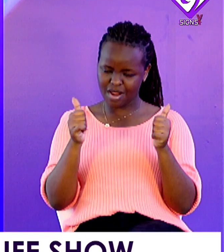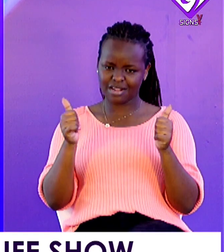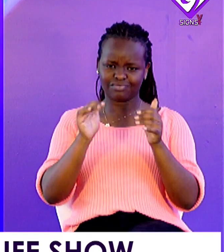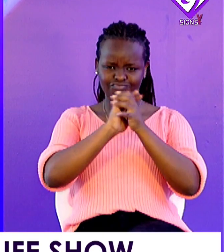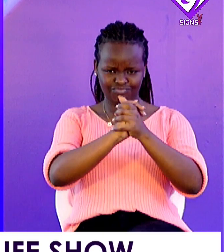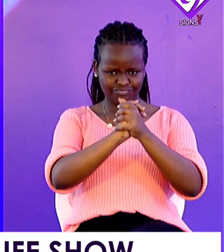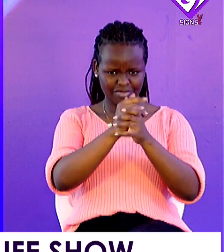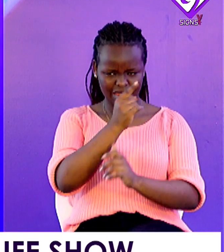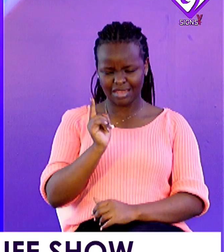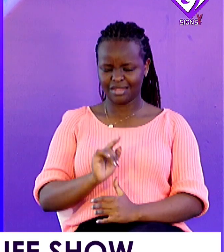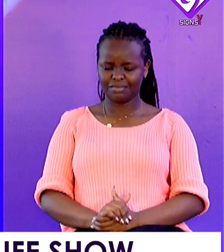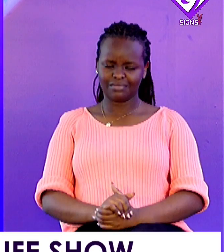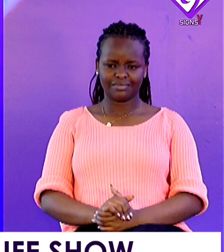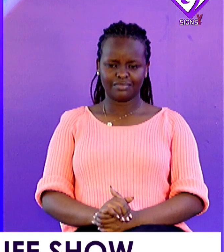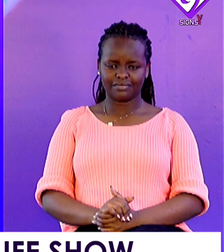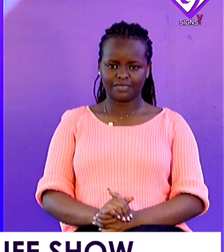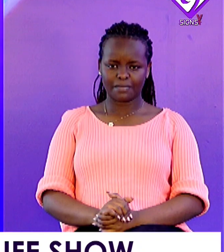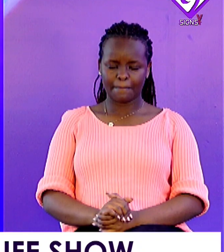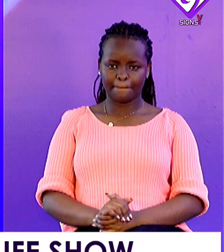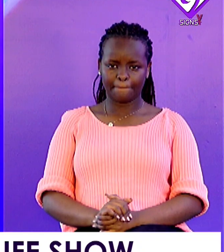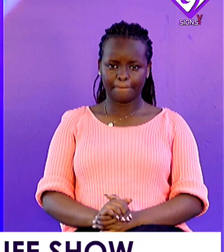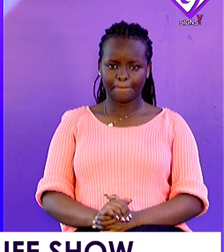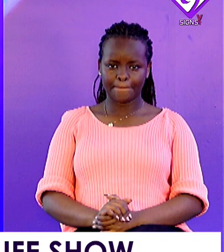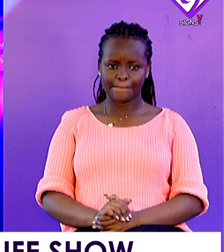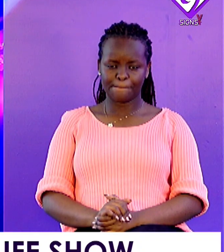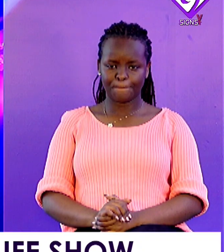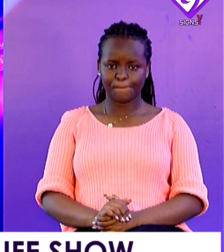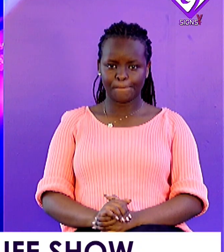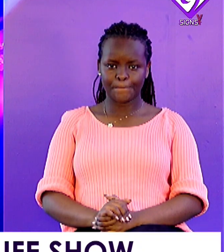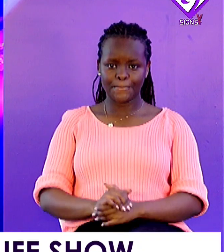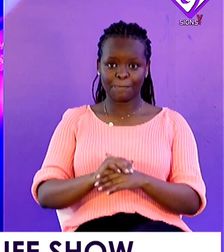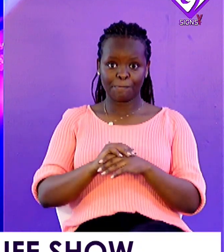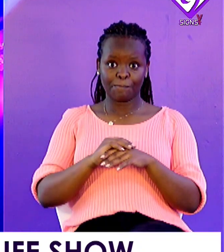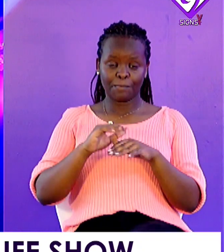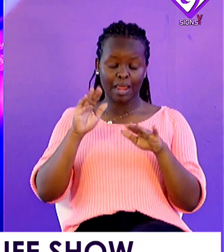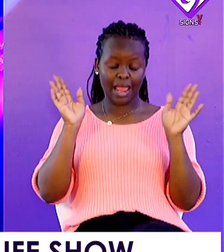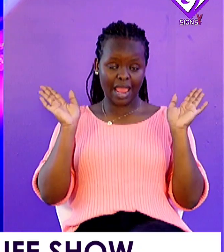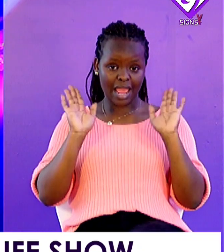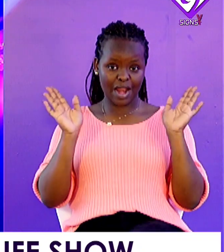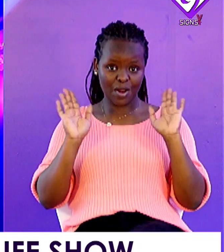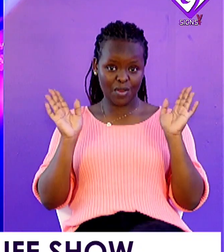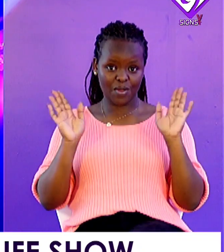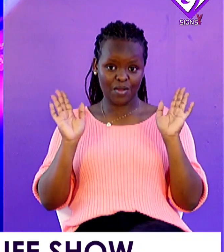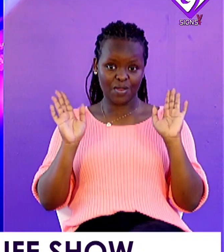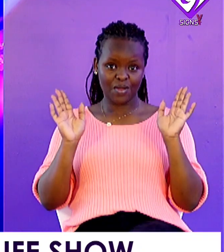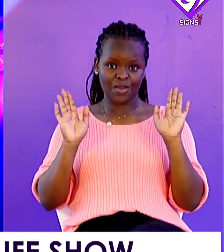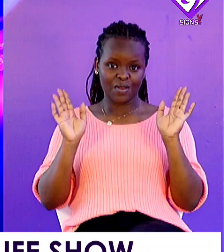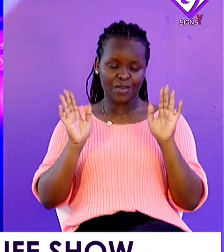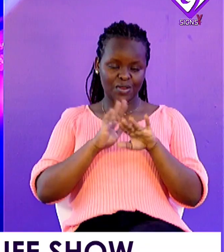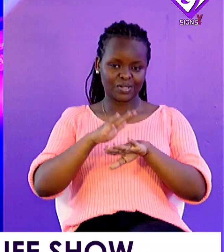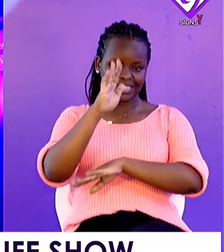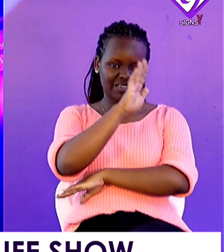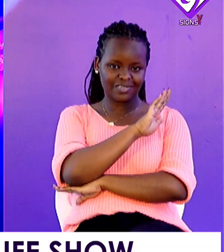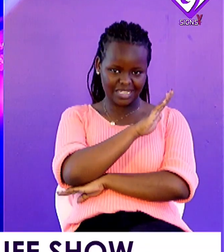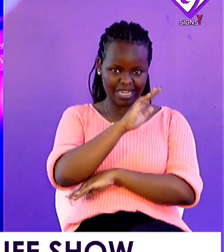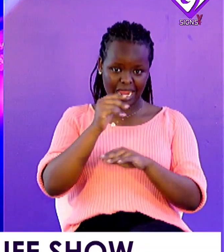I give you a go ahead. Okay. Say a word of two. Good afternoon. Actually, it's evening. Good evening. My name